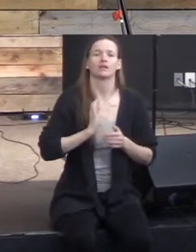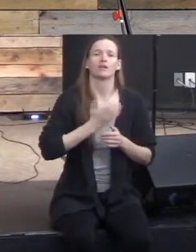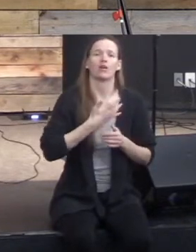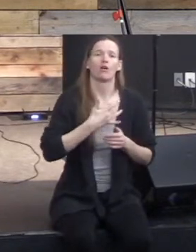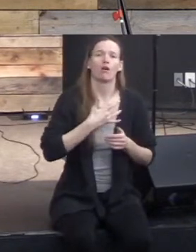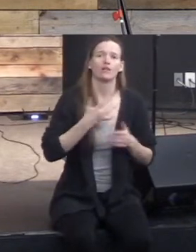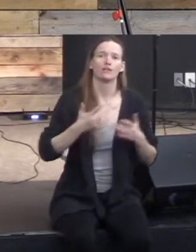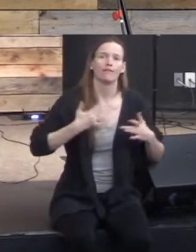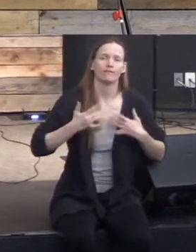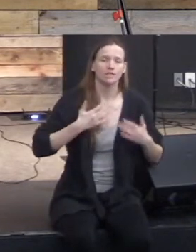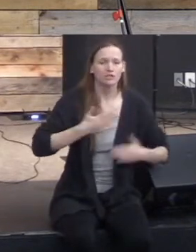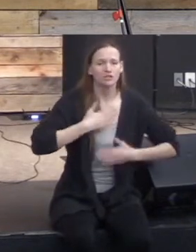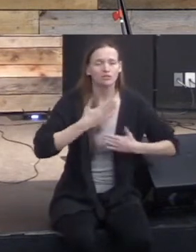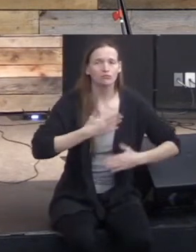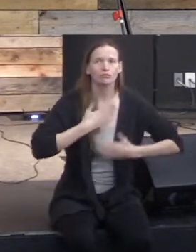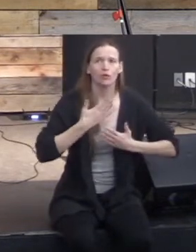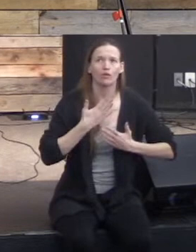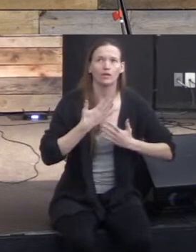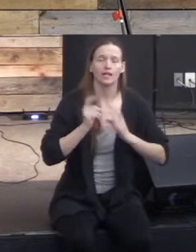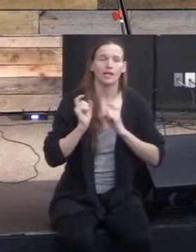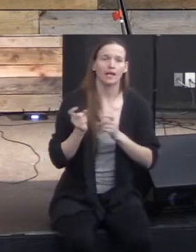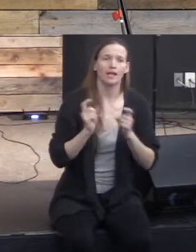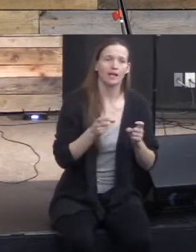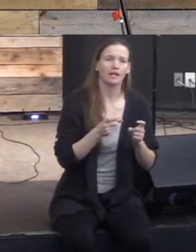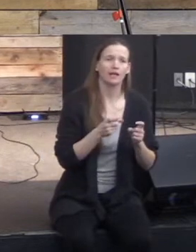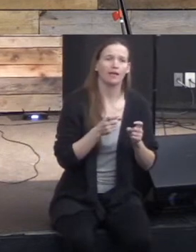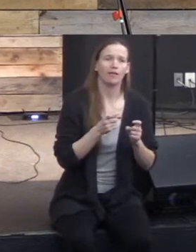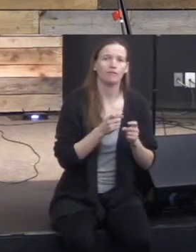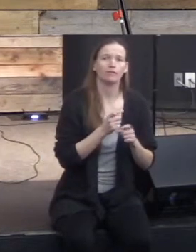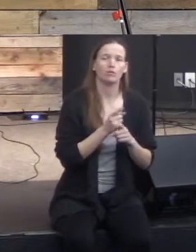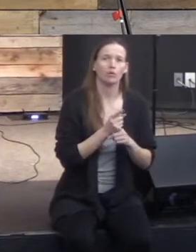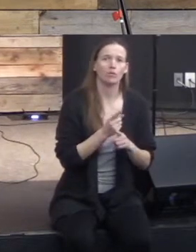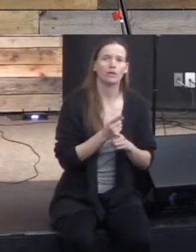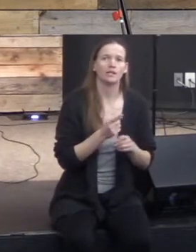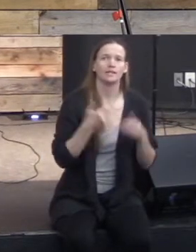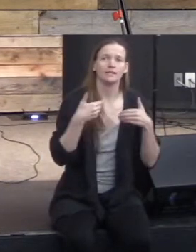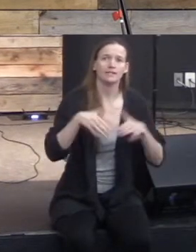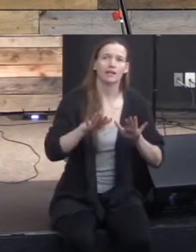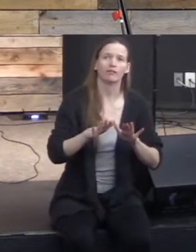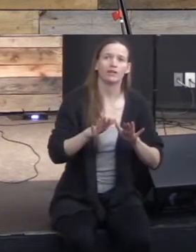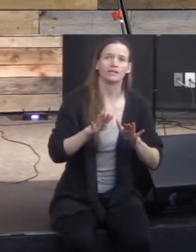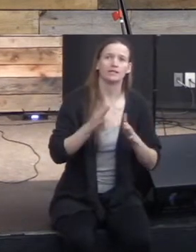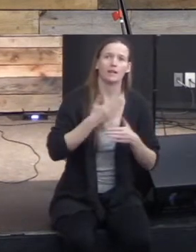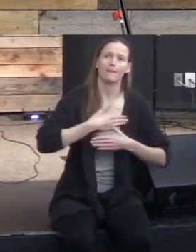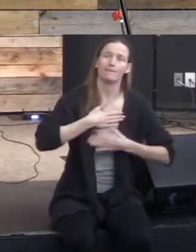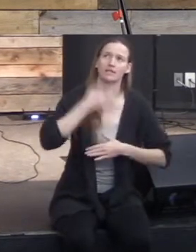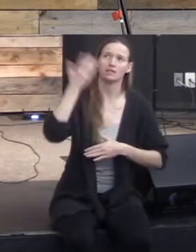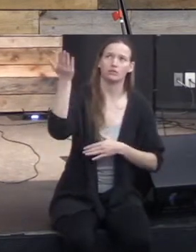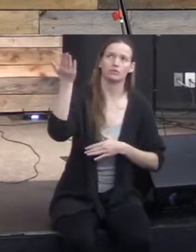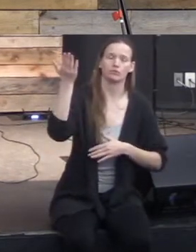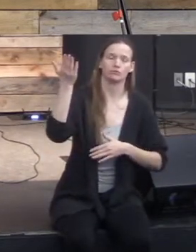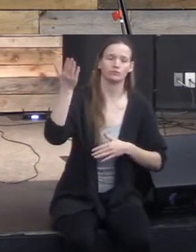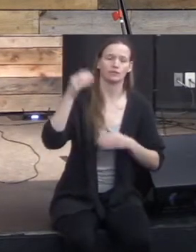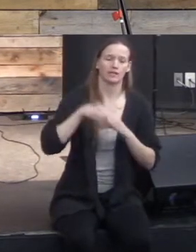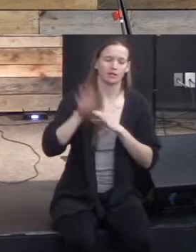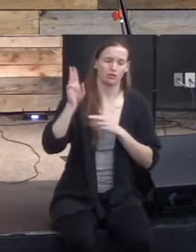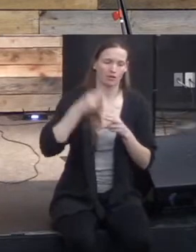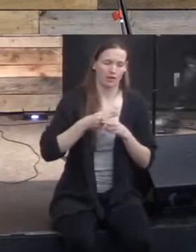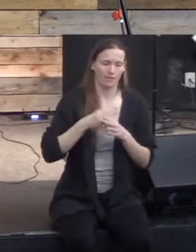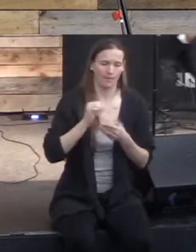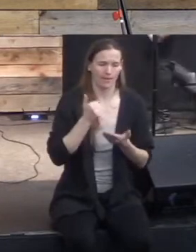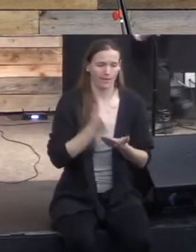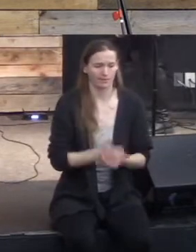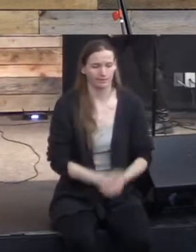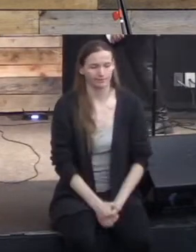and joyful, and that we give appropriately, a sacrifice that pleases you. We pray in Jesus' name. Amen. If you